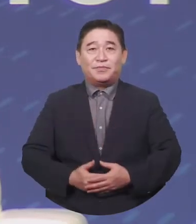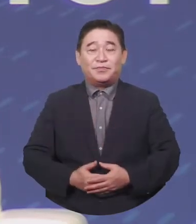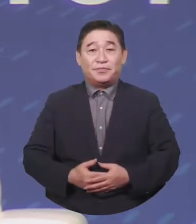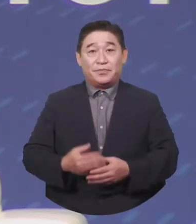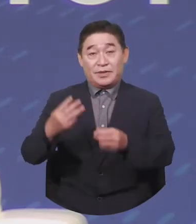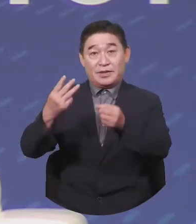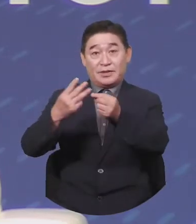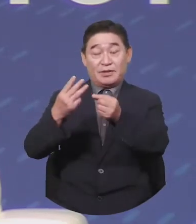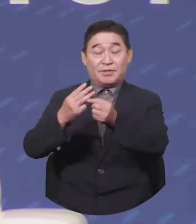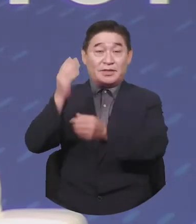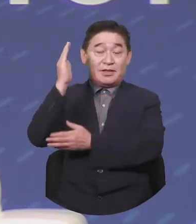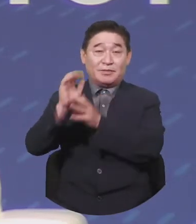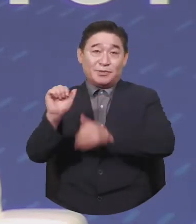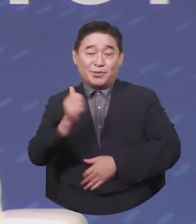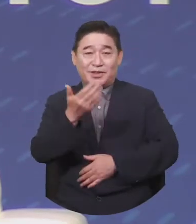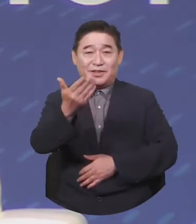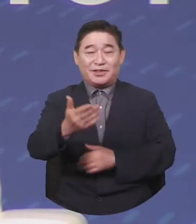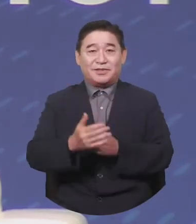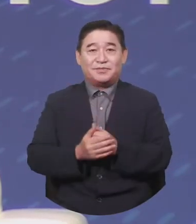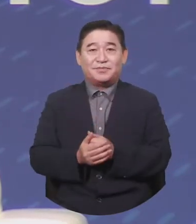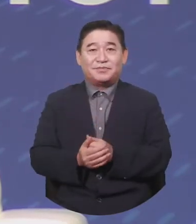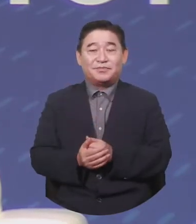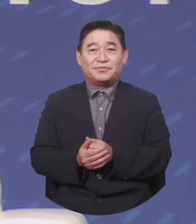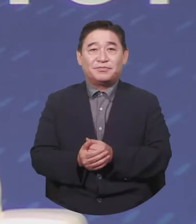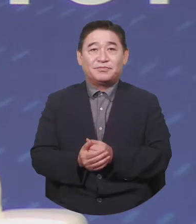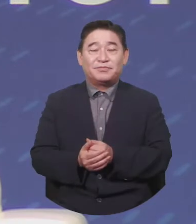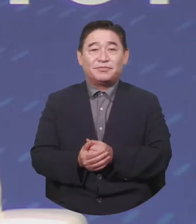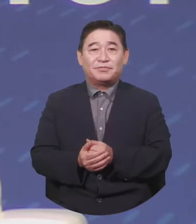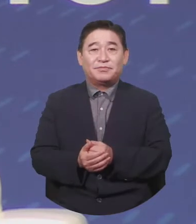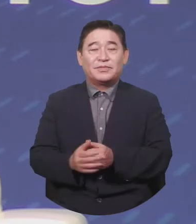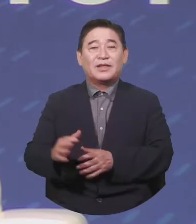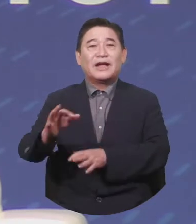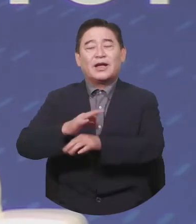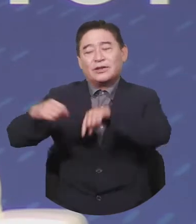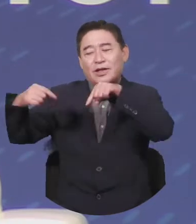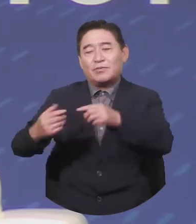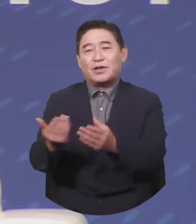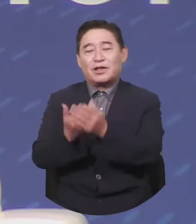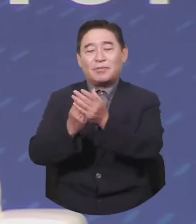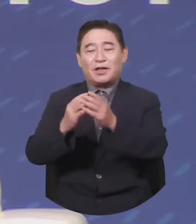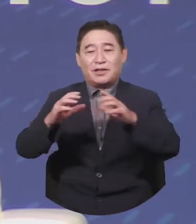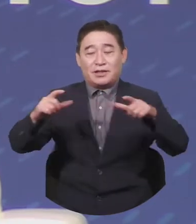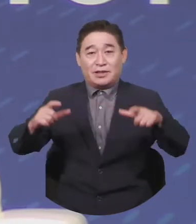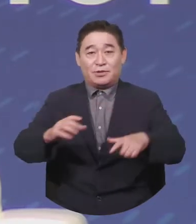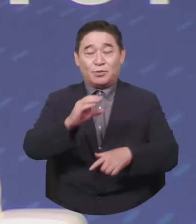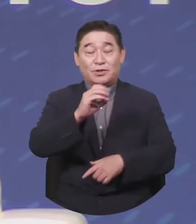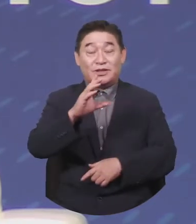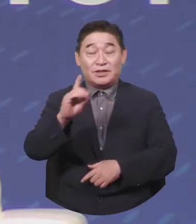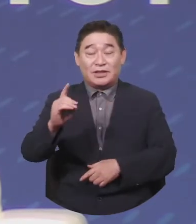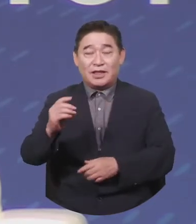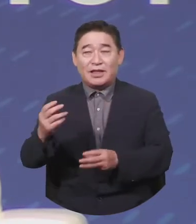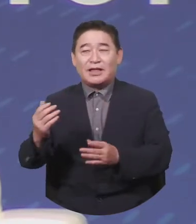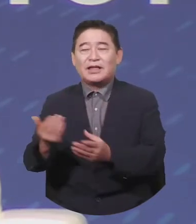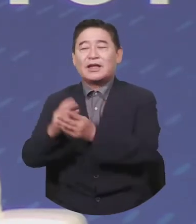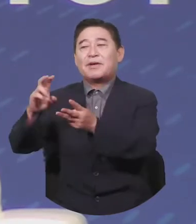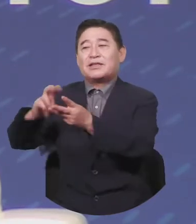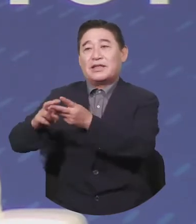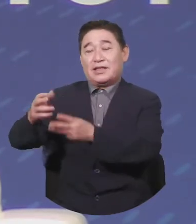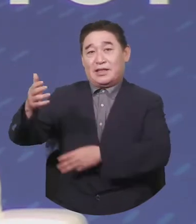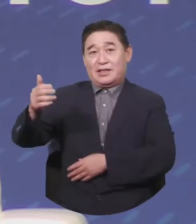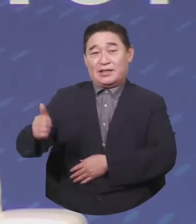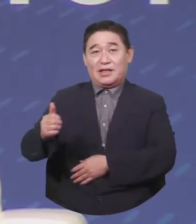Raga from the OECD. So she will also have 15 minutes to elaborate what she prepared for